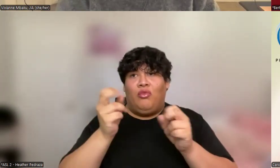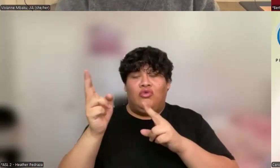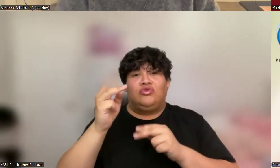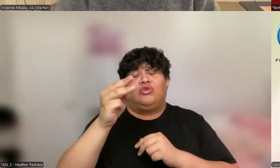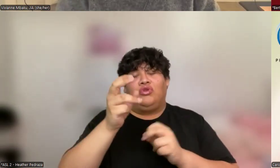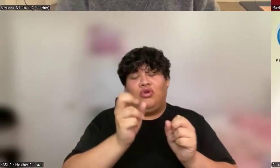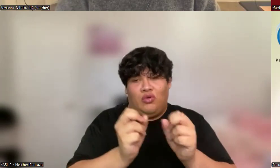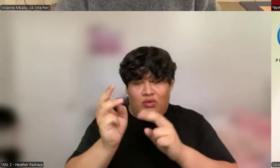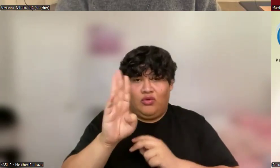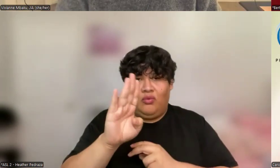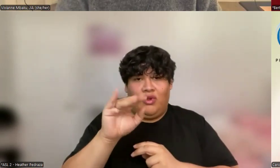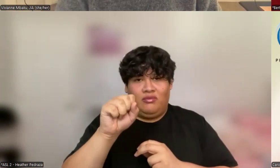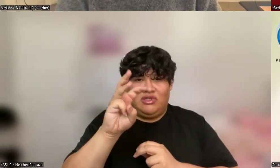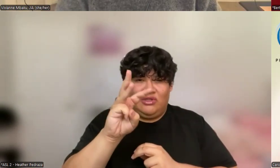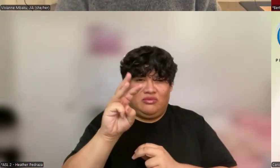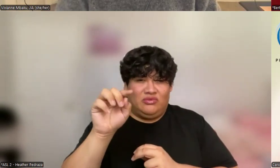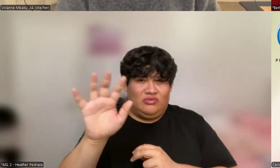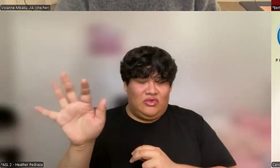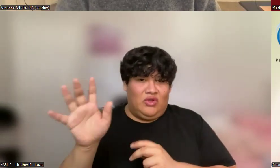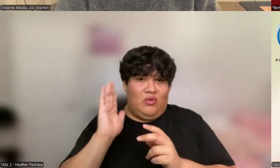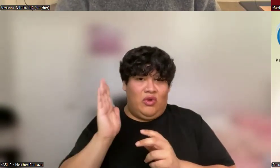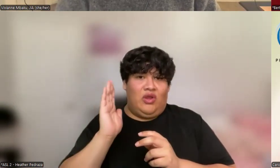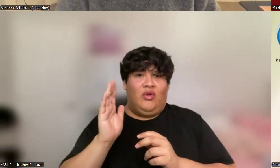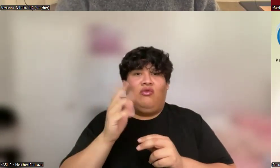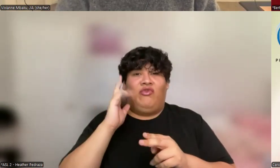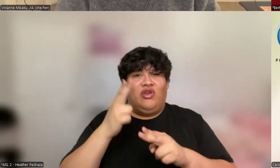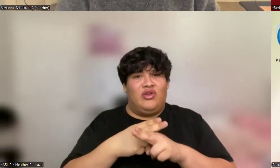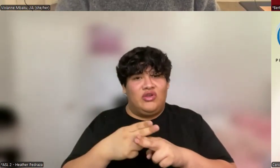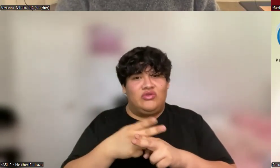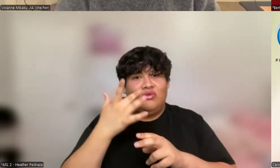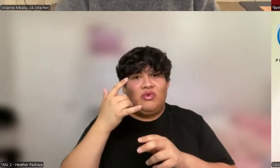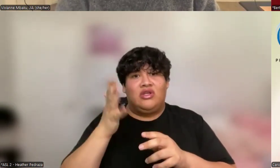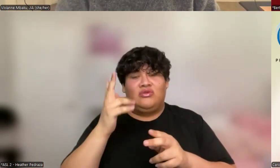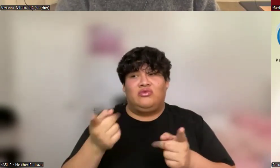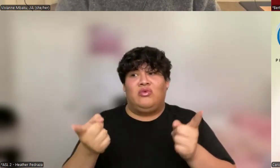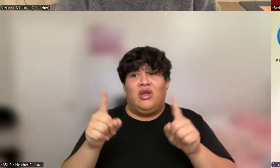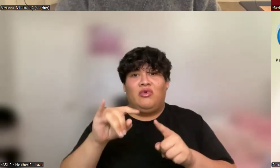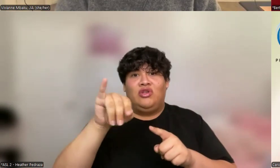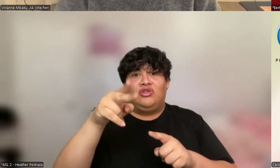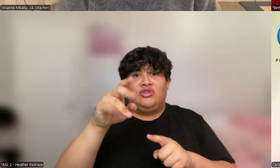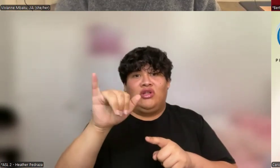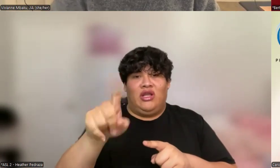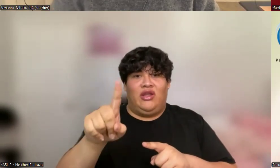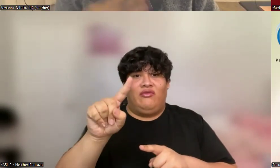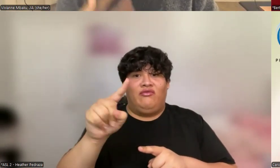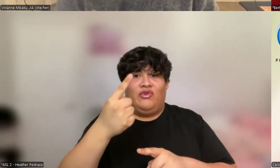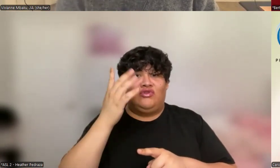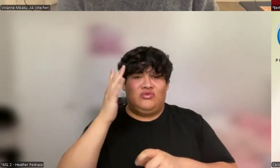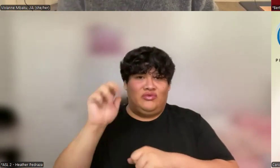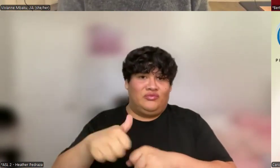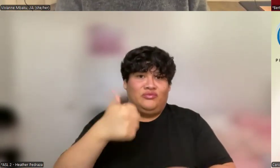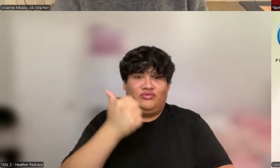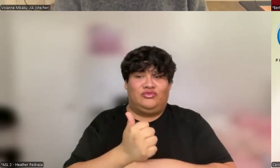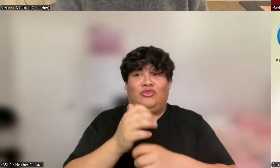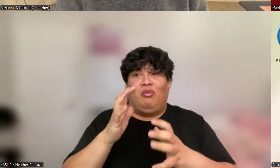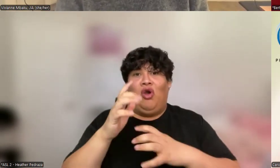information very soon because the statute goes into effect July 1st. So this is the ball is